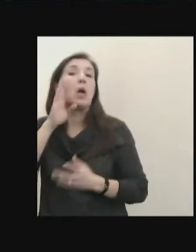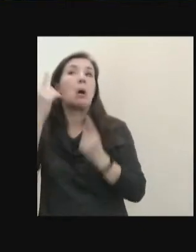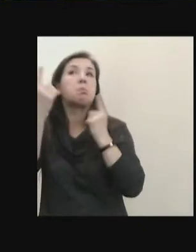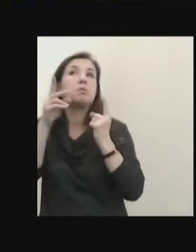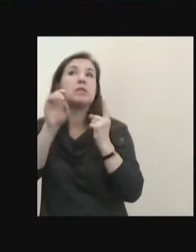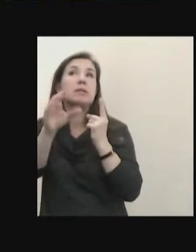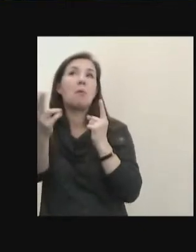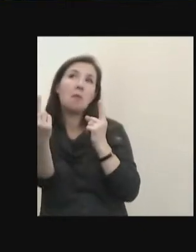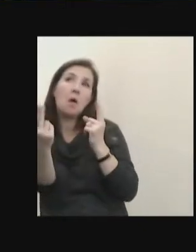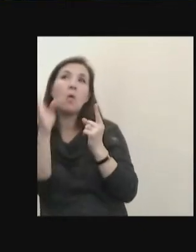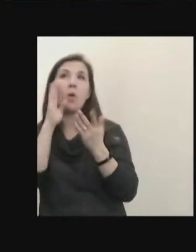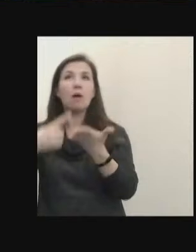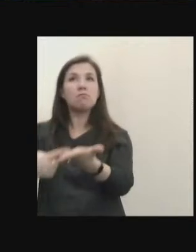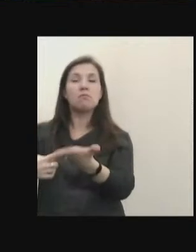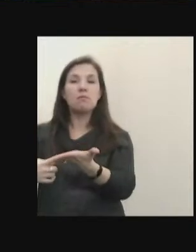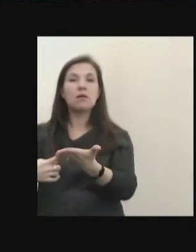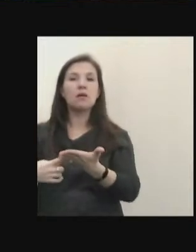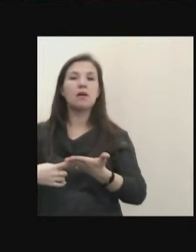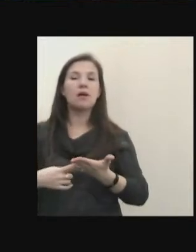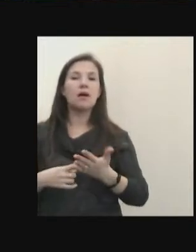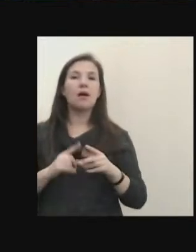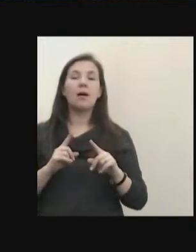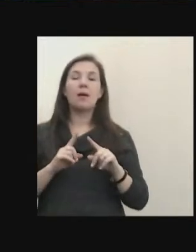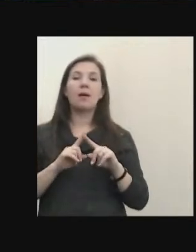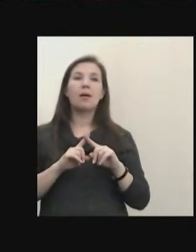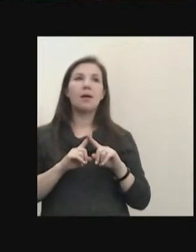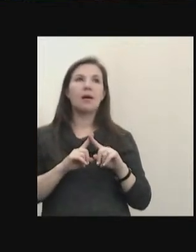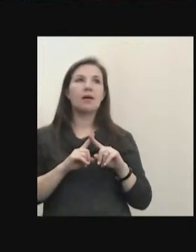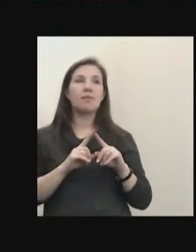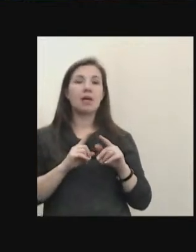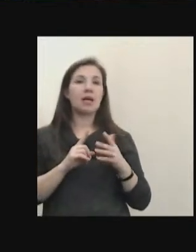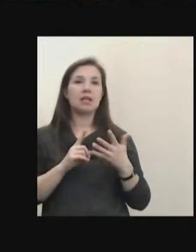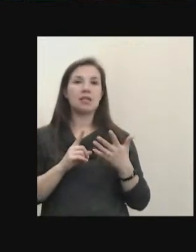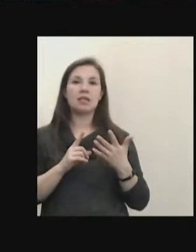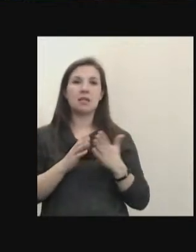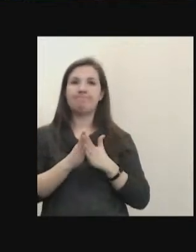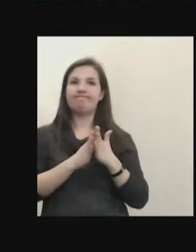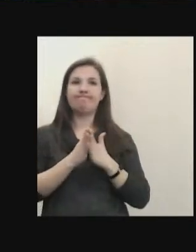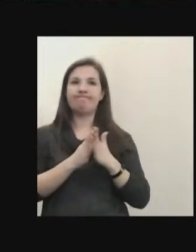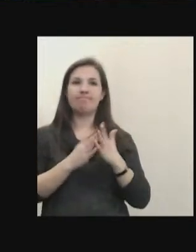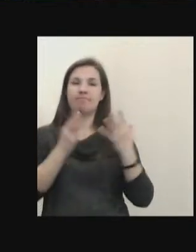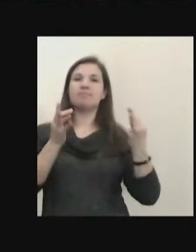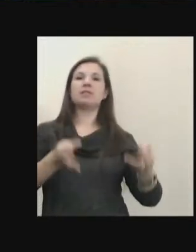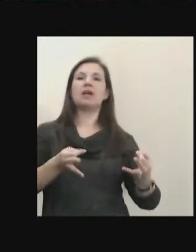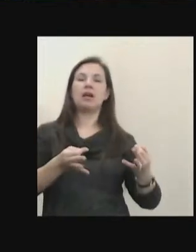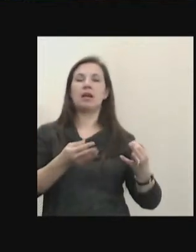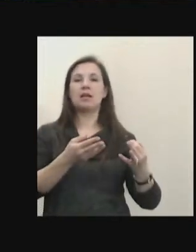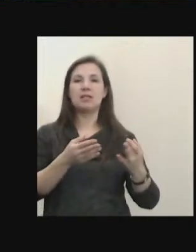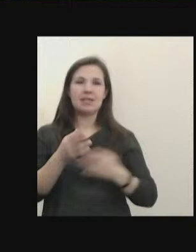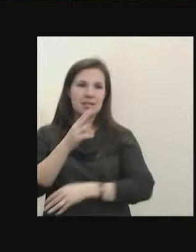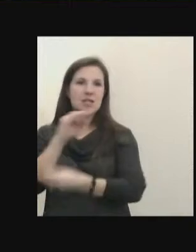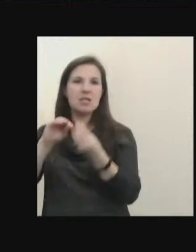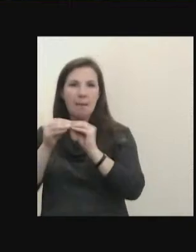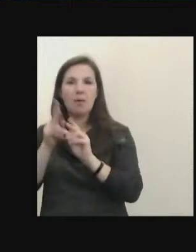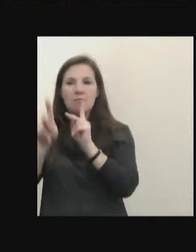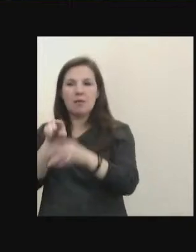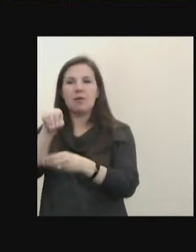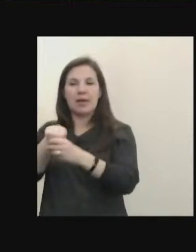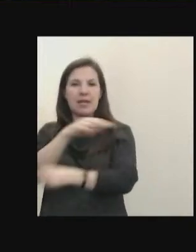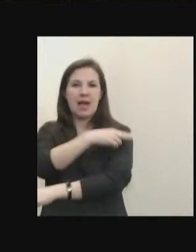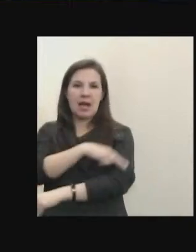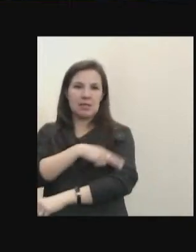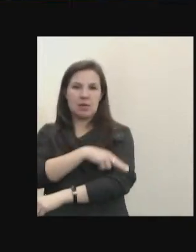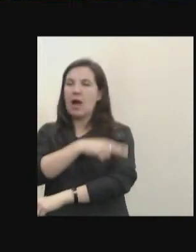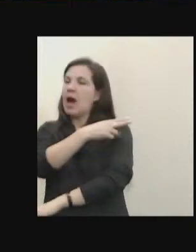will. The primary driving factor is going to be hospitalizations. We cannot let our hospitals get